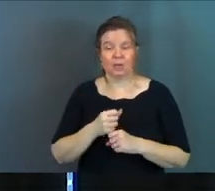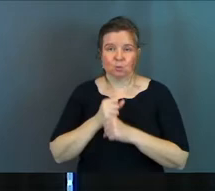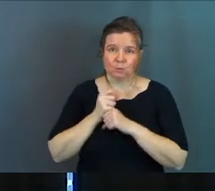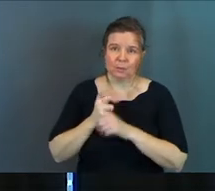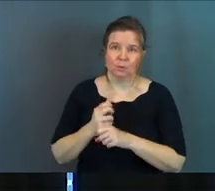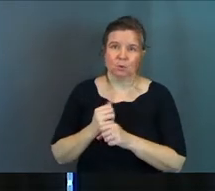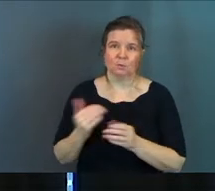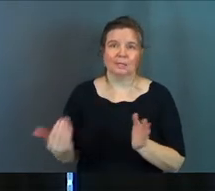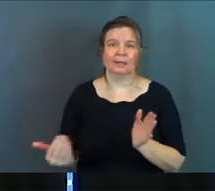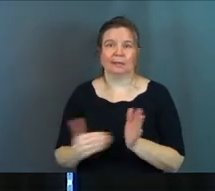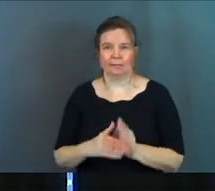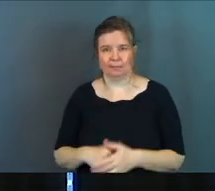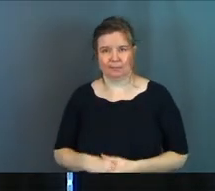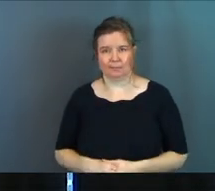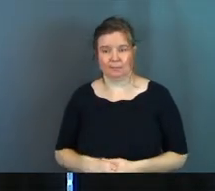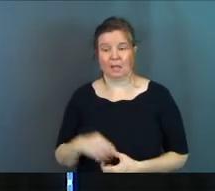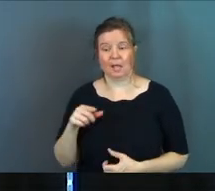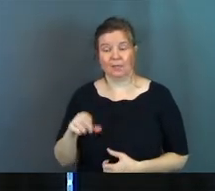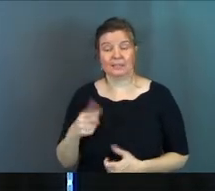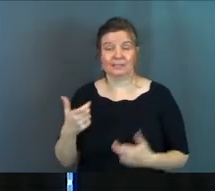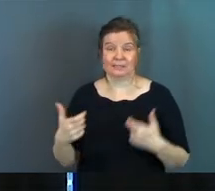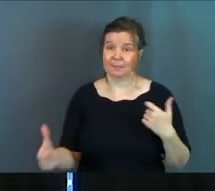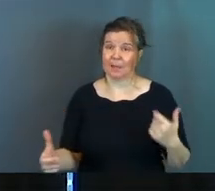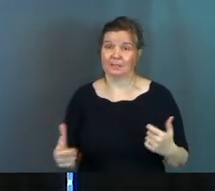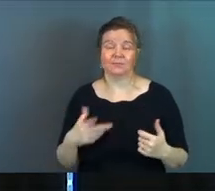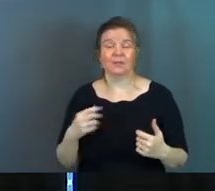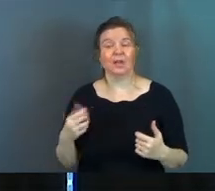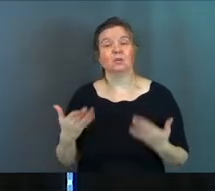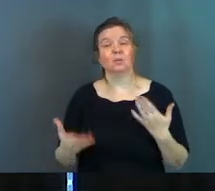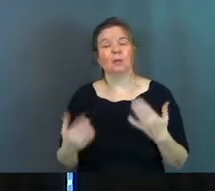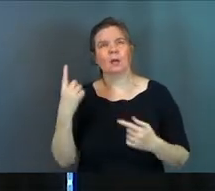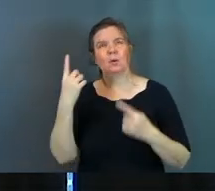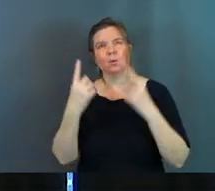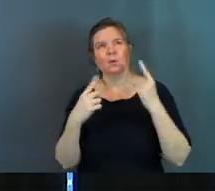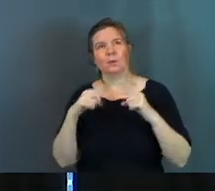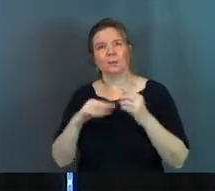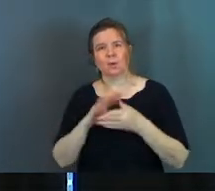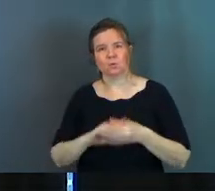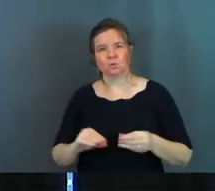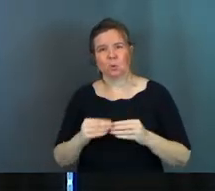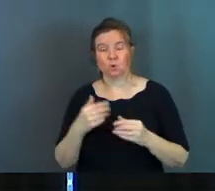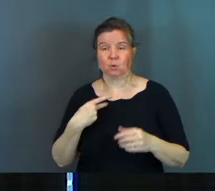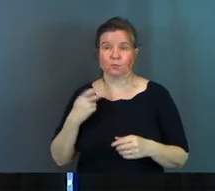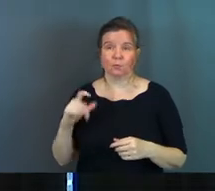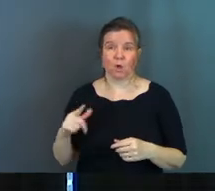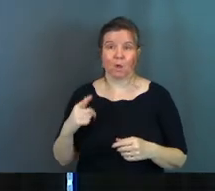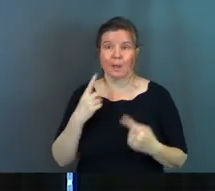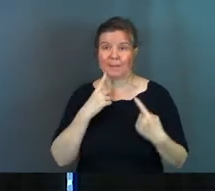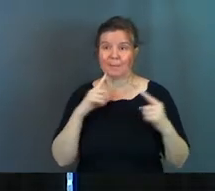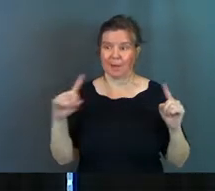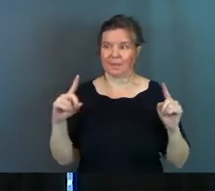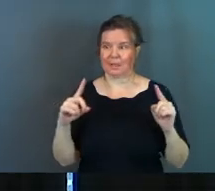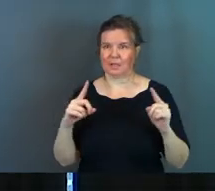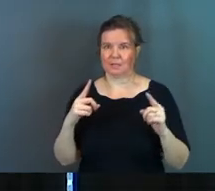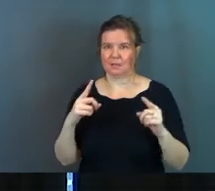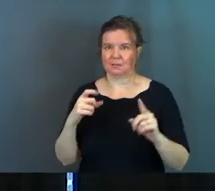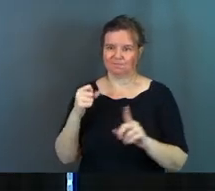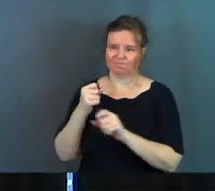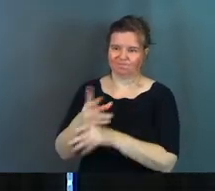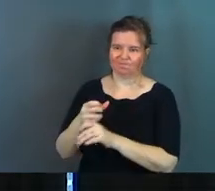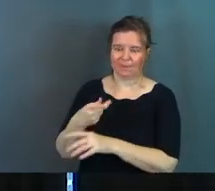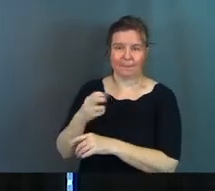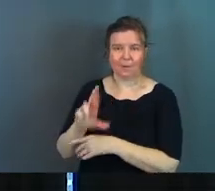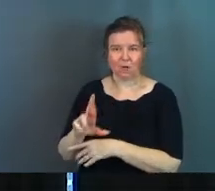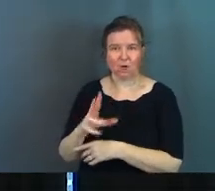rebuked again. And this is massive. And you might wonder about this story. And you got Paul publicly, like, you know, going